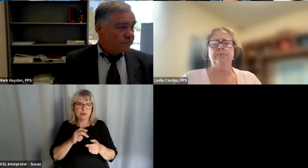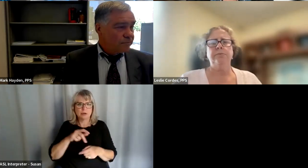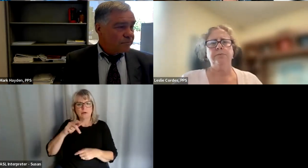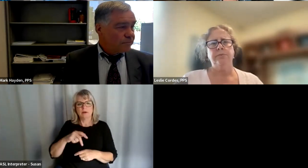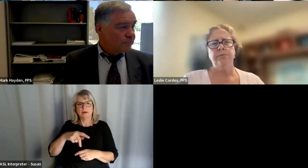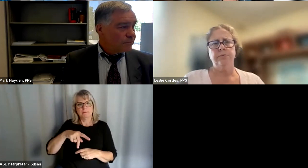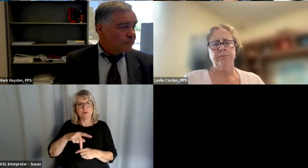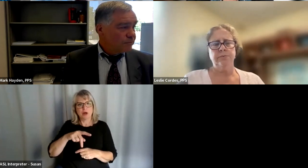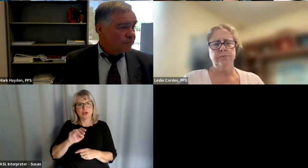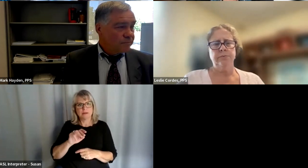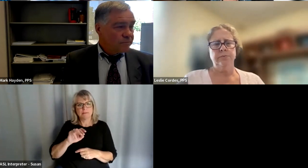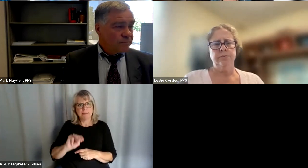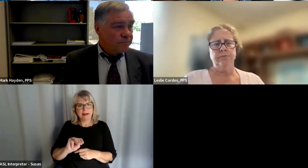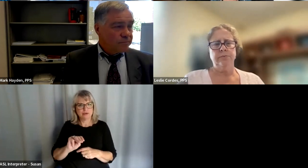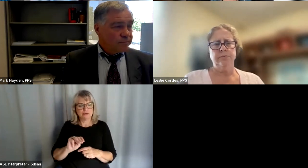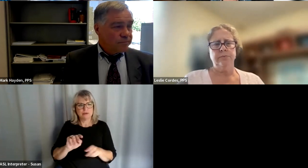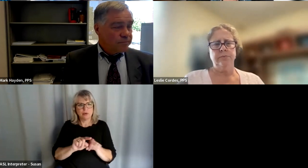often and very often engineers.